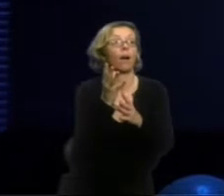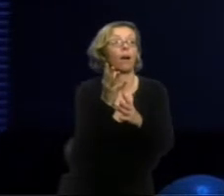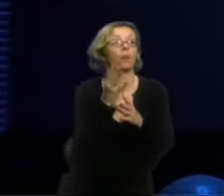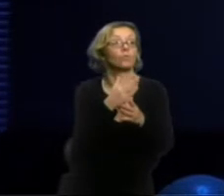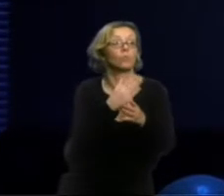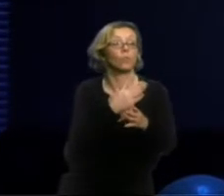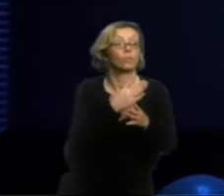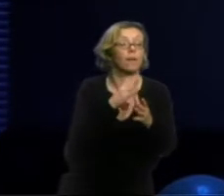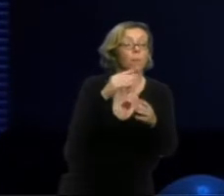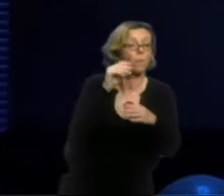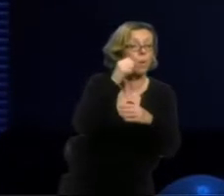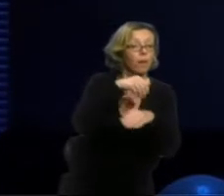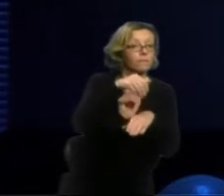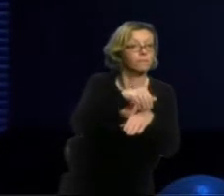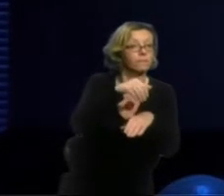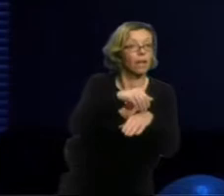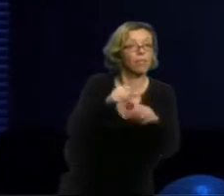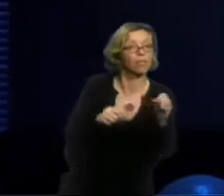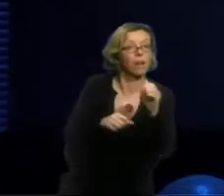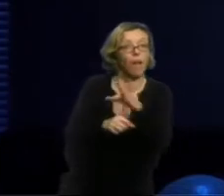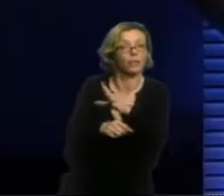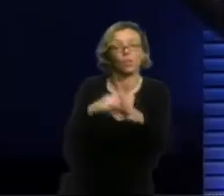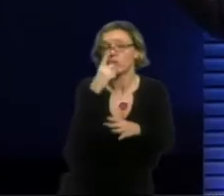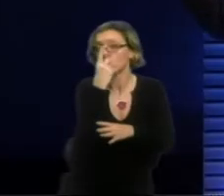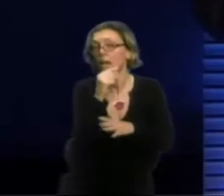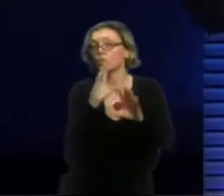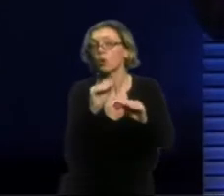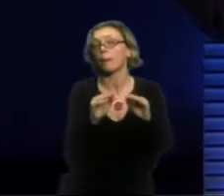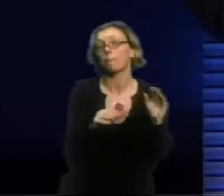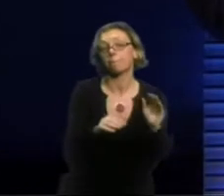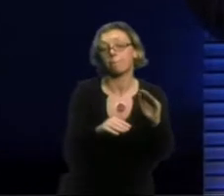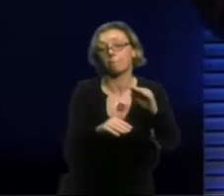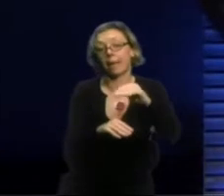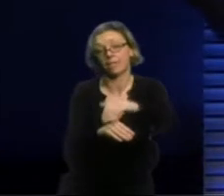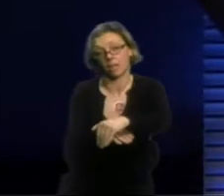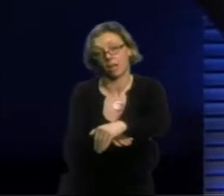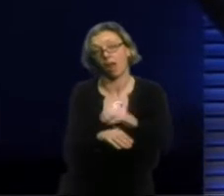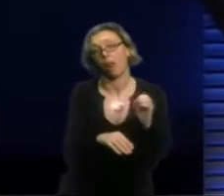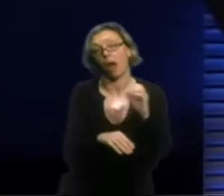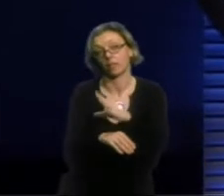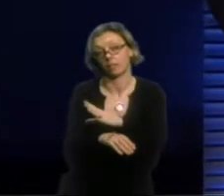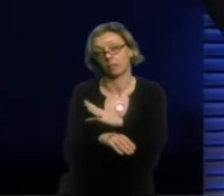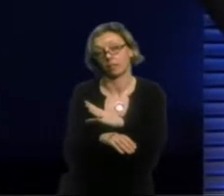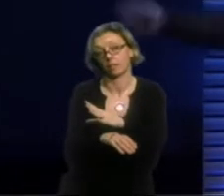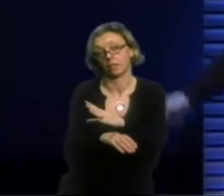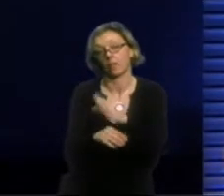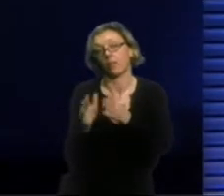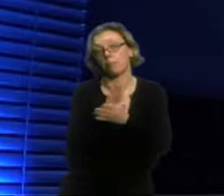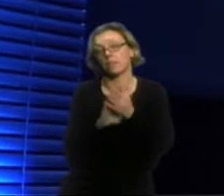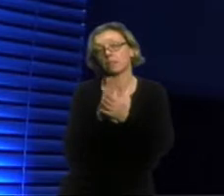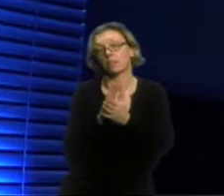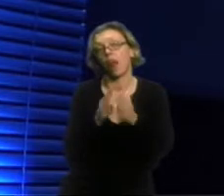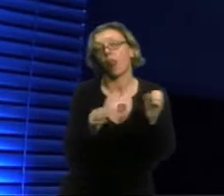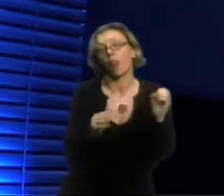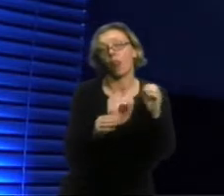light. We can stop it bending the light. And we stop it bending the light, we stop the light getting through. So